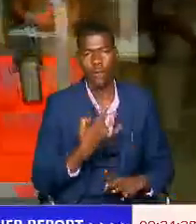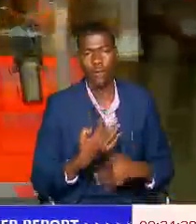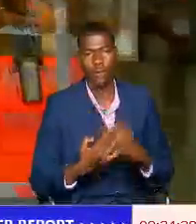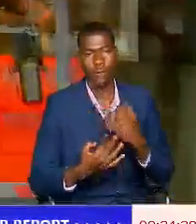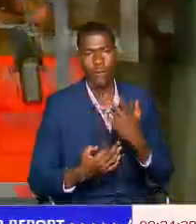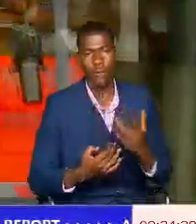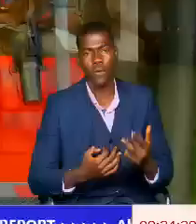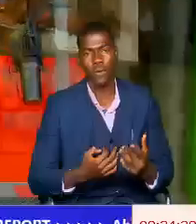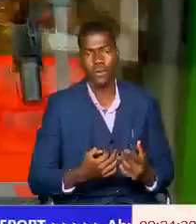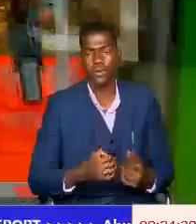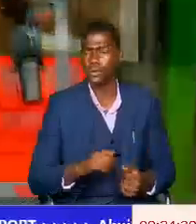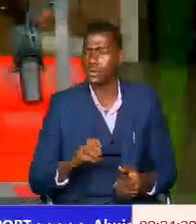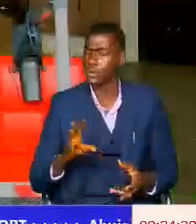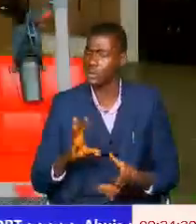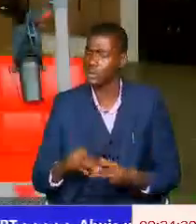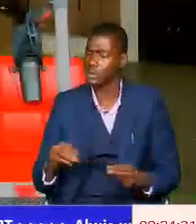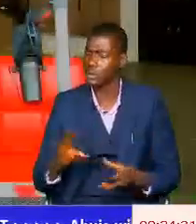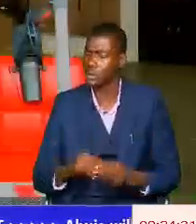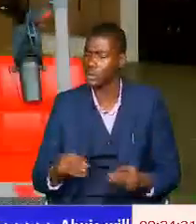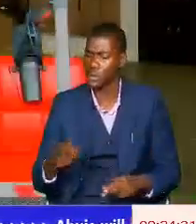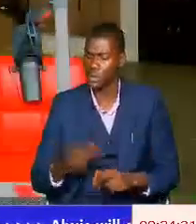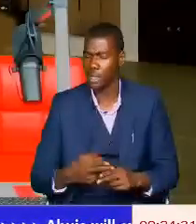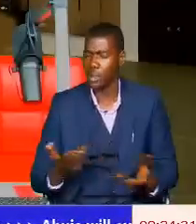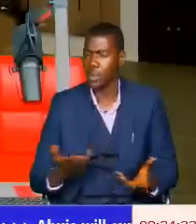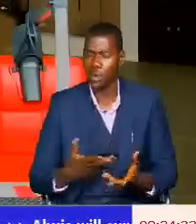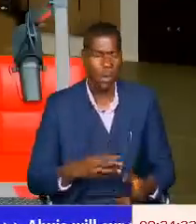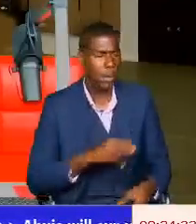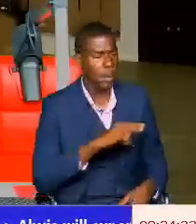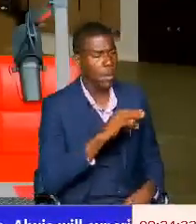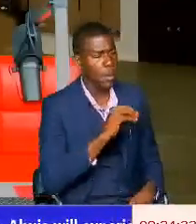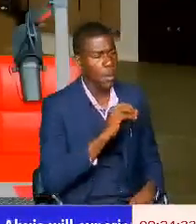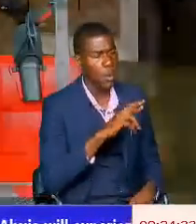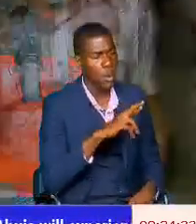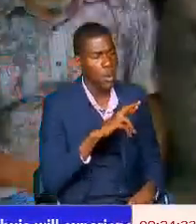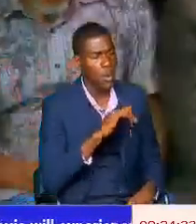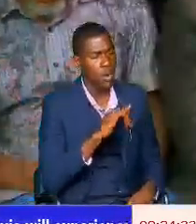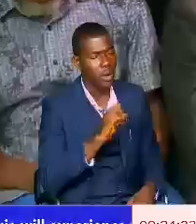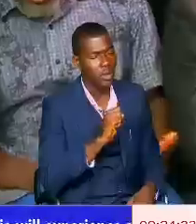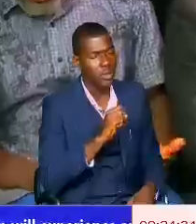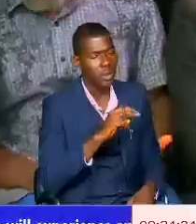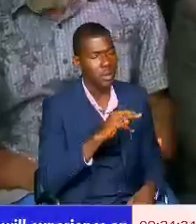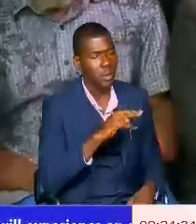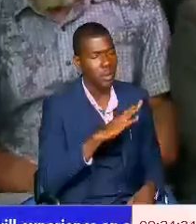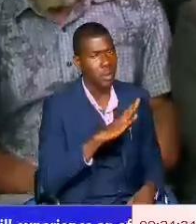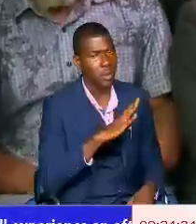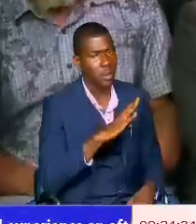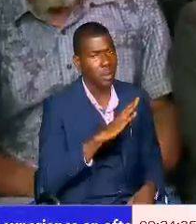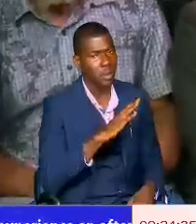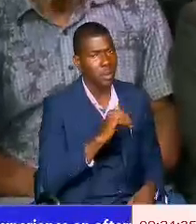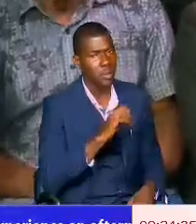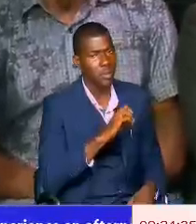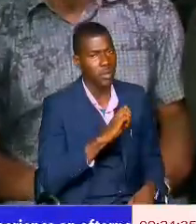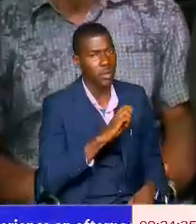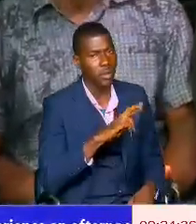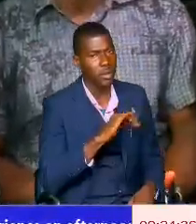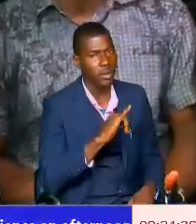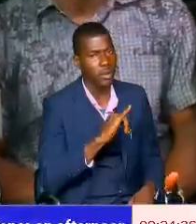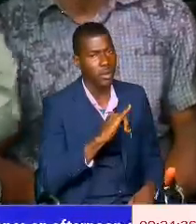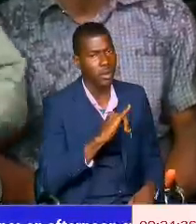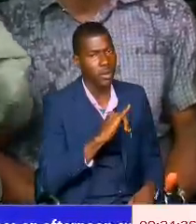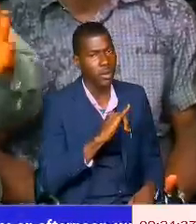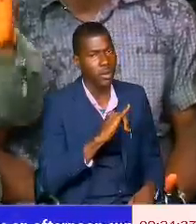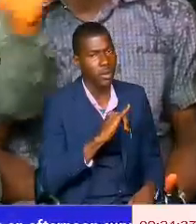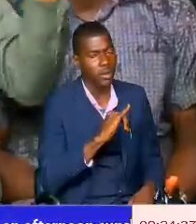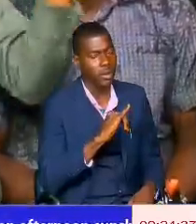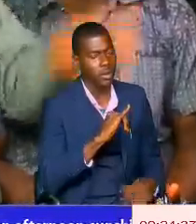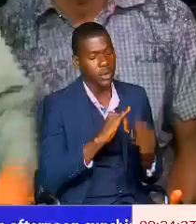Hallelujah. You say his name na. Yes, Maurice Mberi Namdi. And I'm the permanent secretary Police Service Commission. Yes, one of the